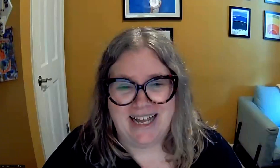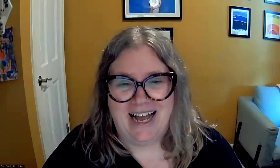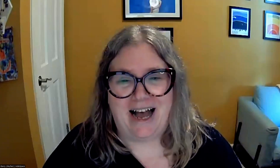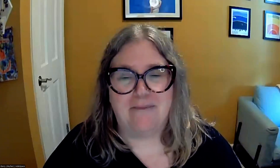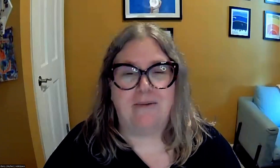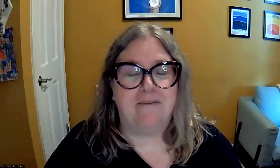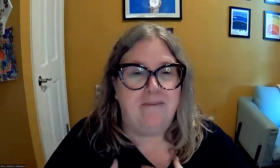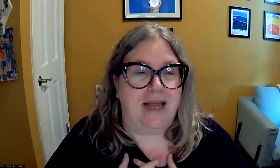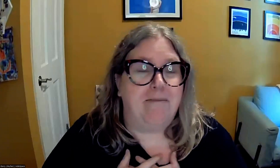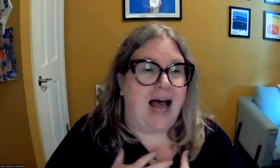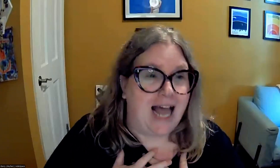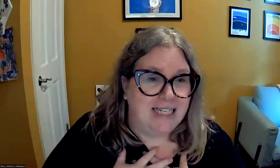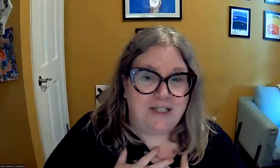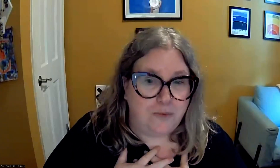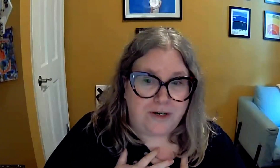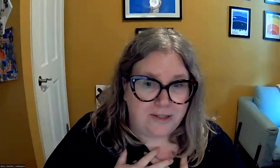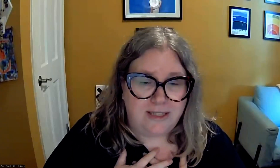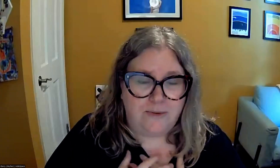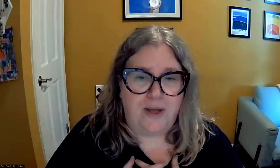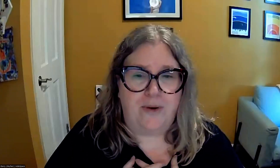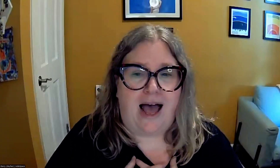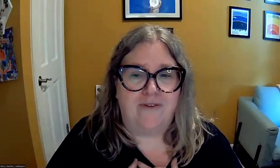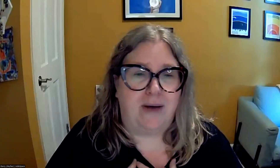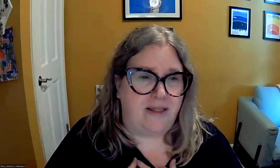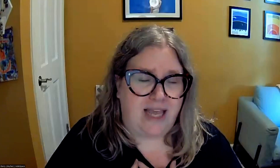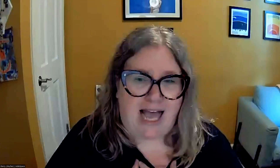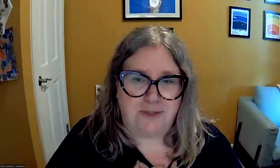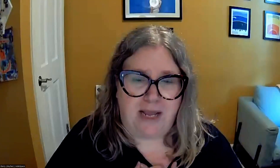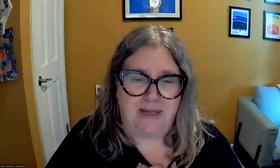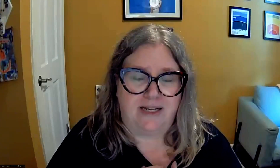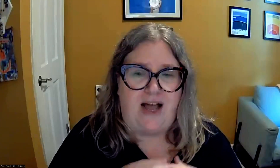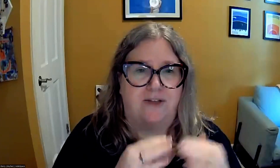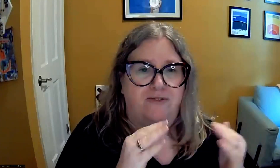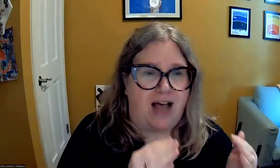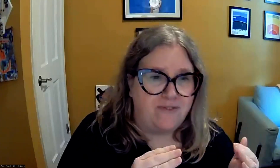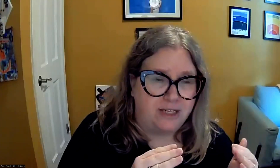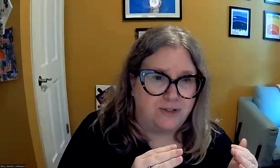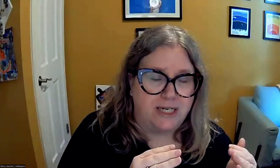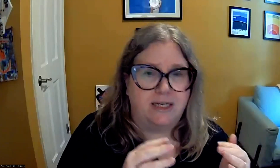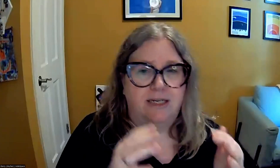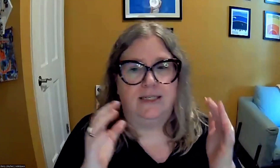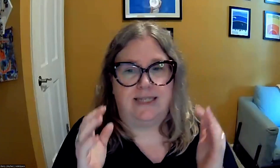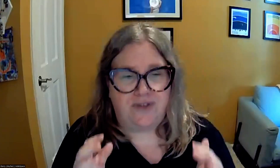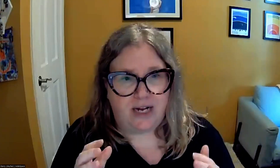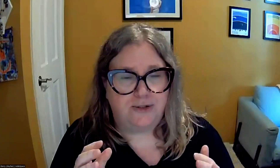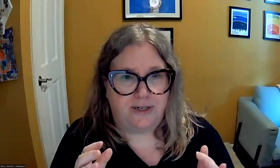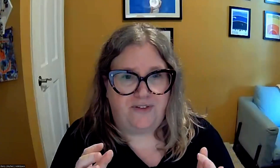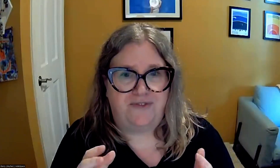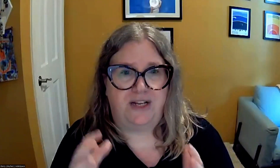room. In my ideal world, we would have monthly cash payments of either